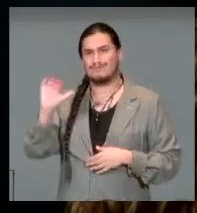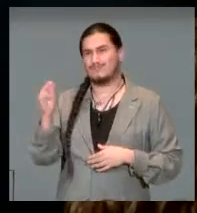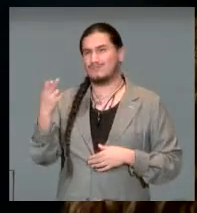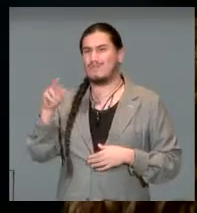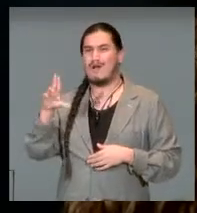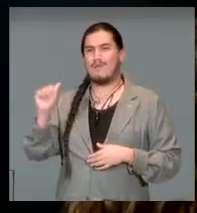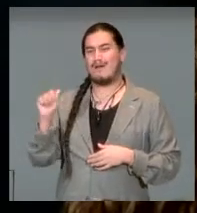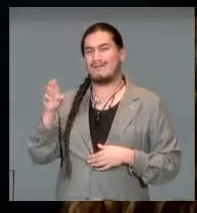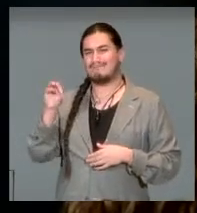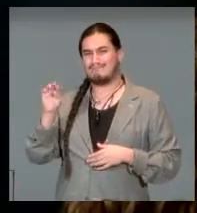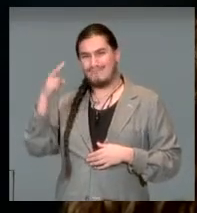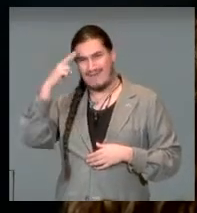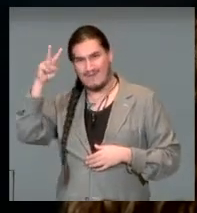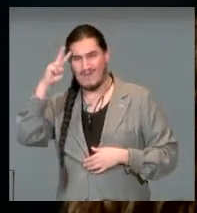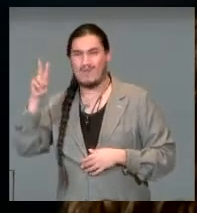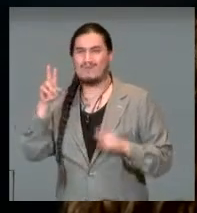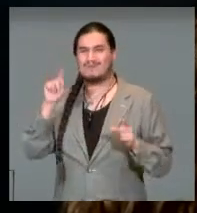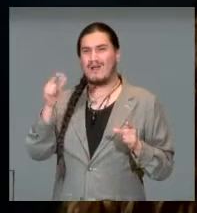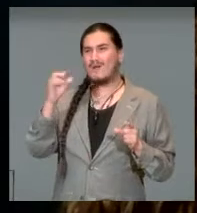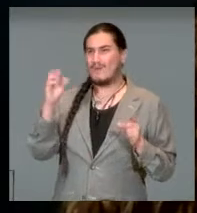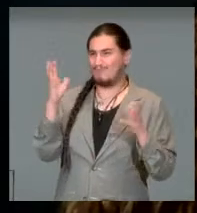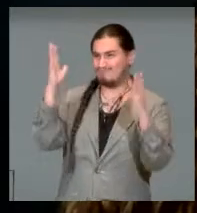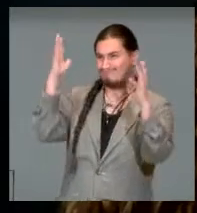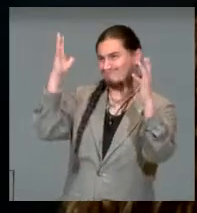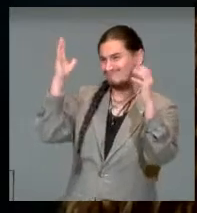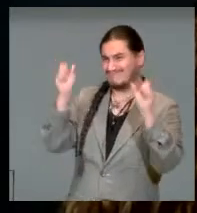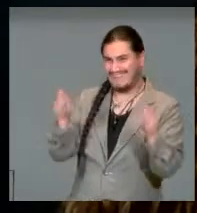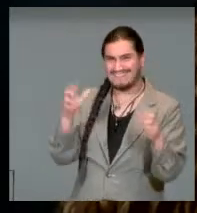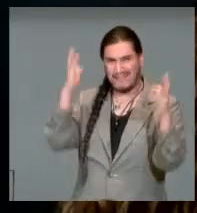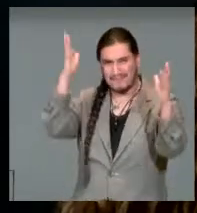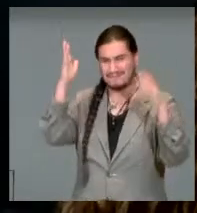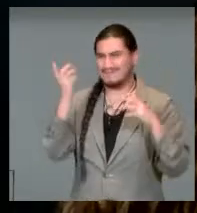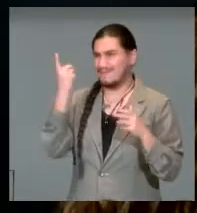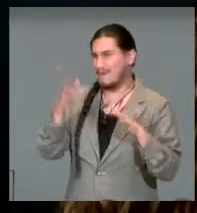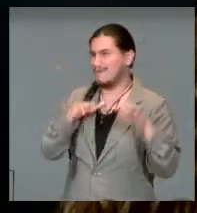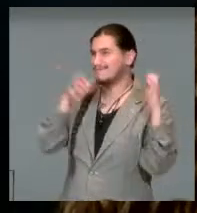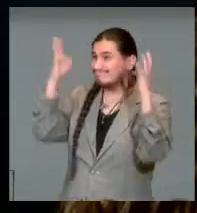Tongo. We can clap for Tongo, yes. Yeah.